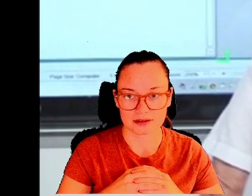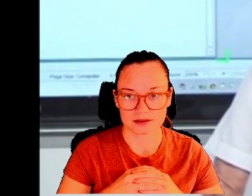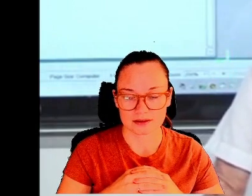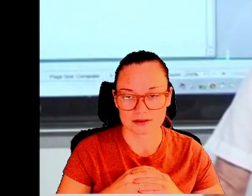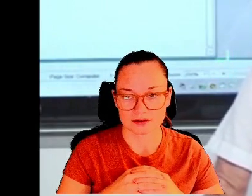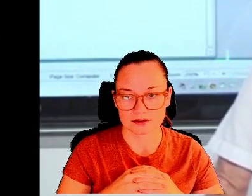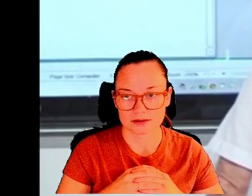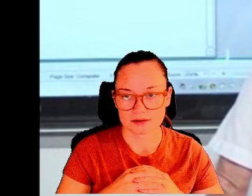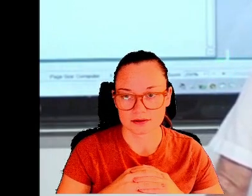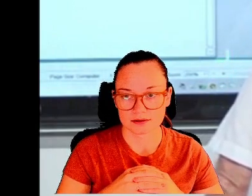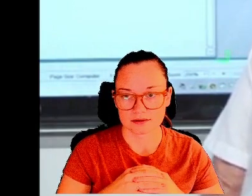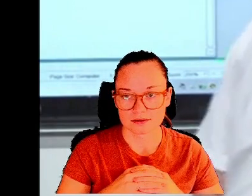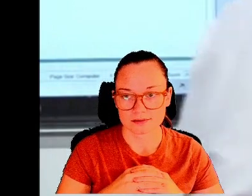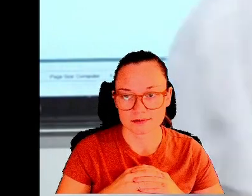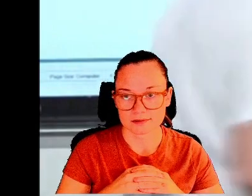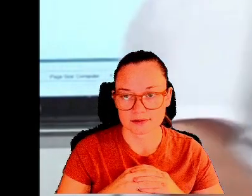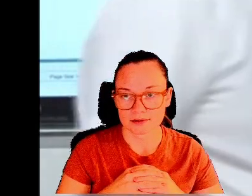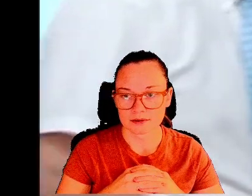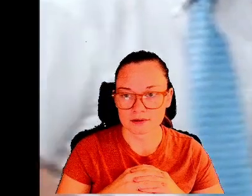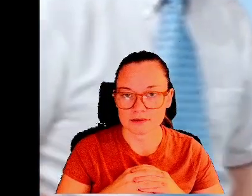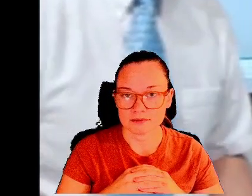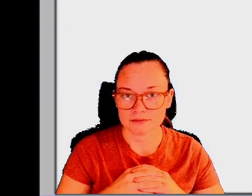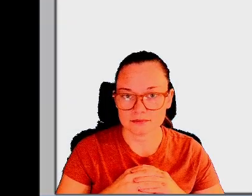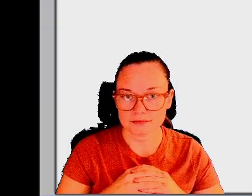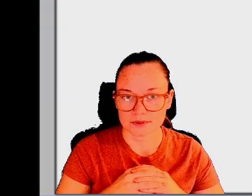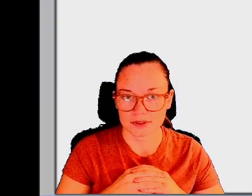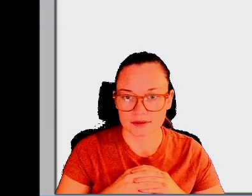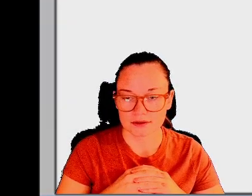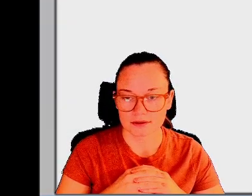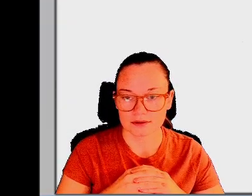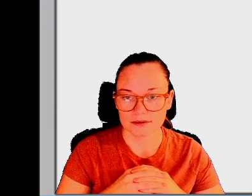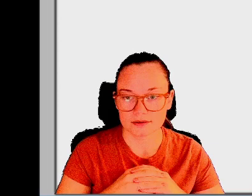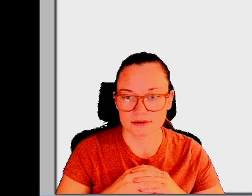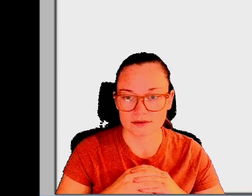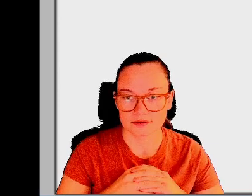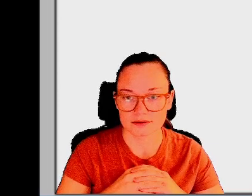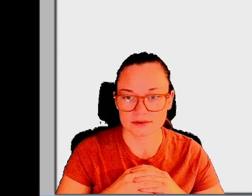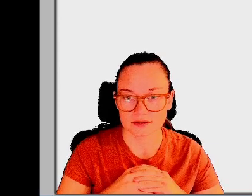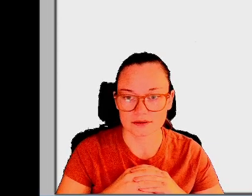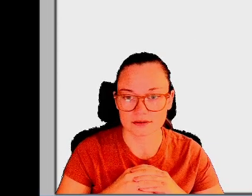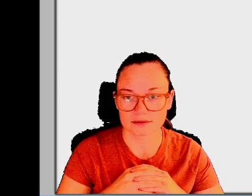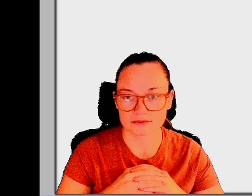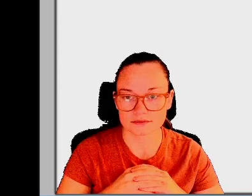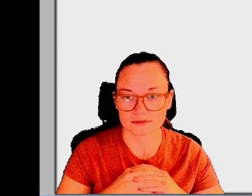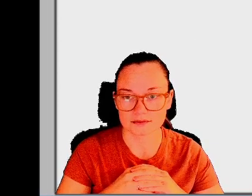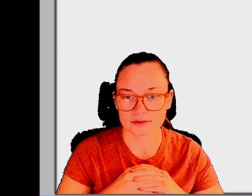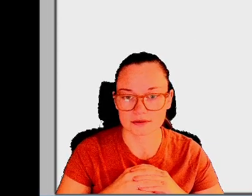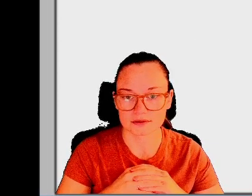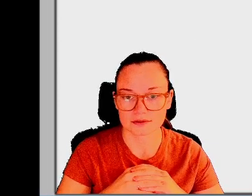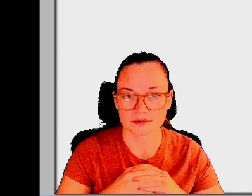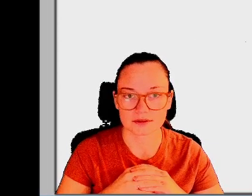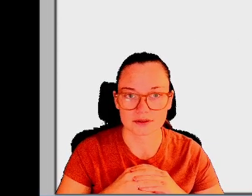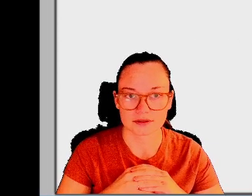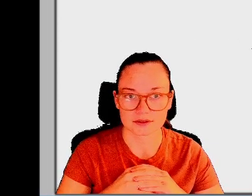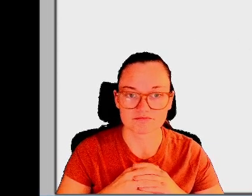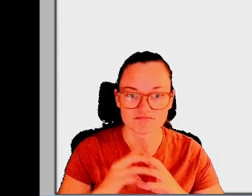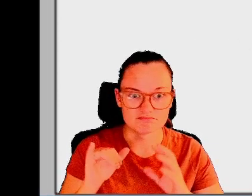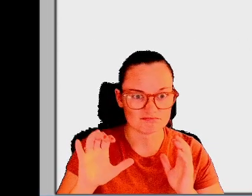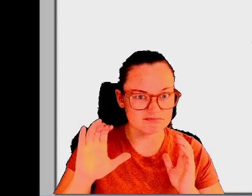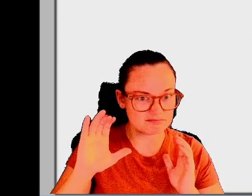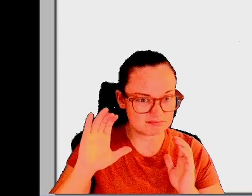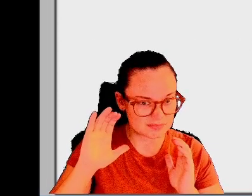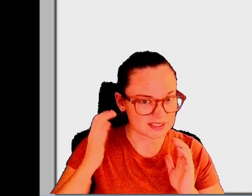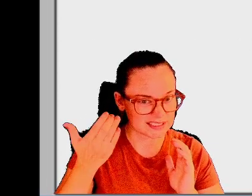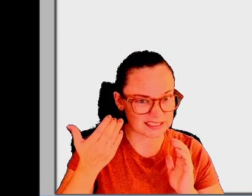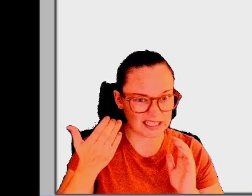halves times 2 to the 20th power. Now that looks pretty innocent, but it's a huge number. Let me show